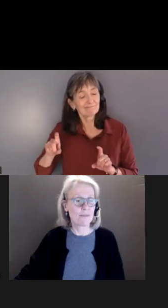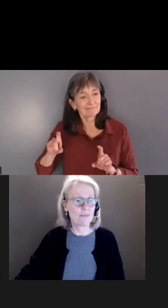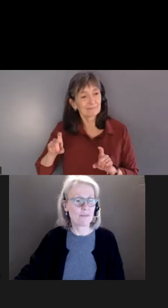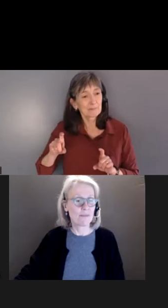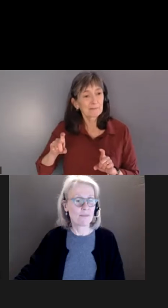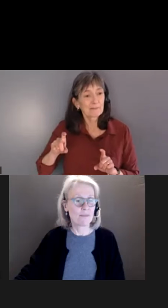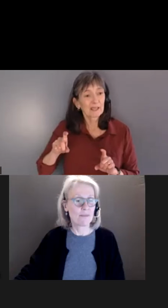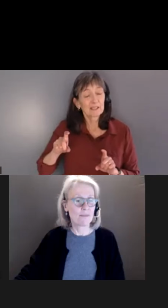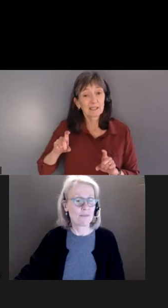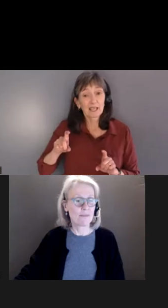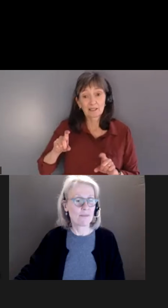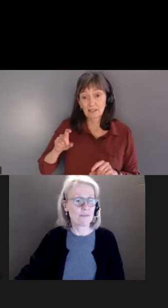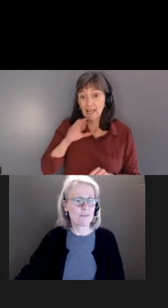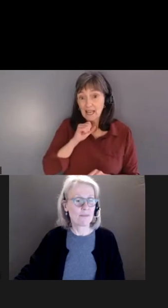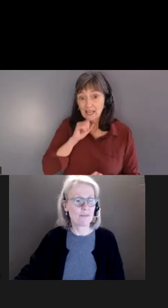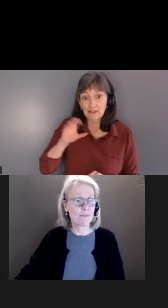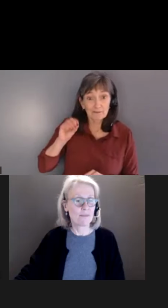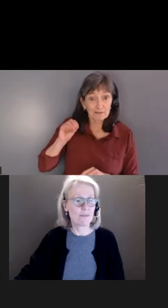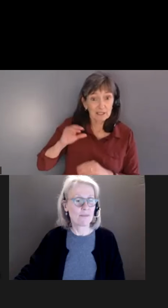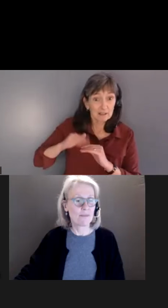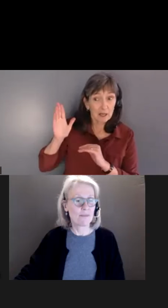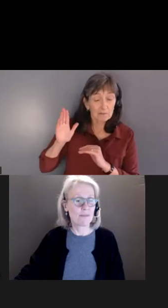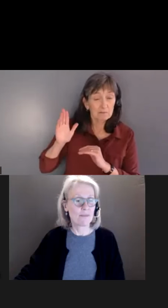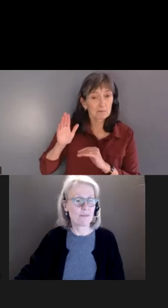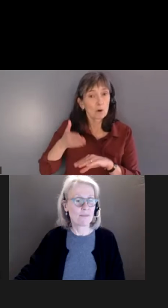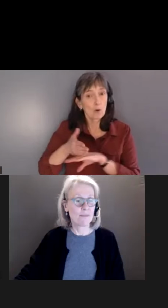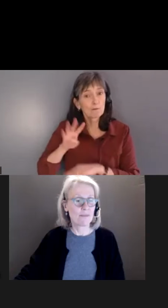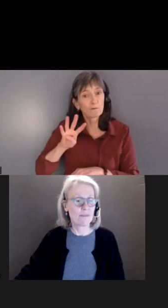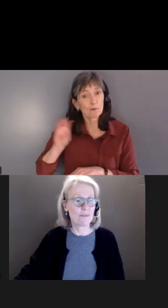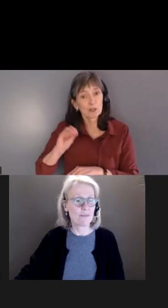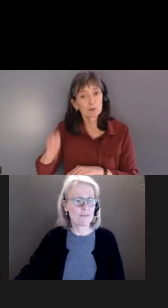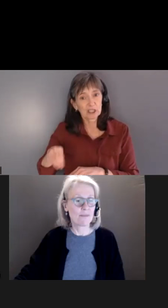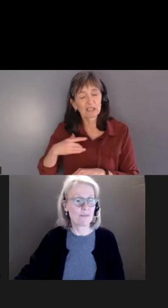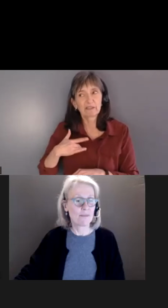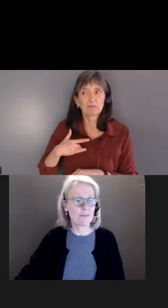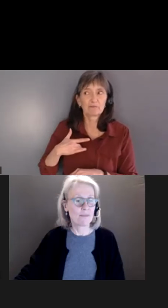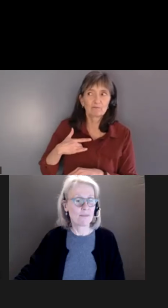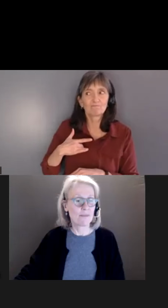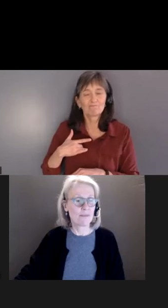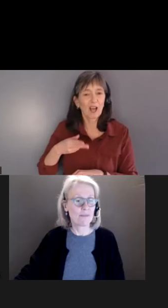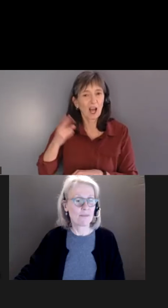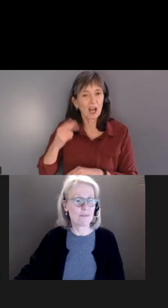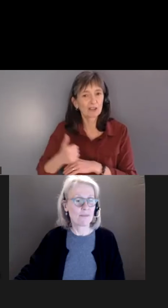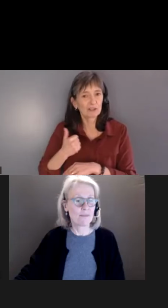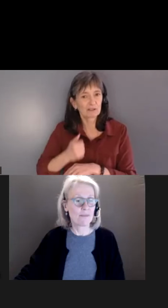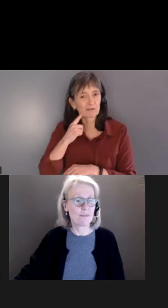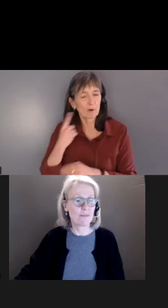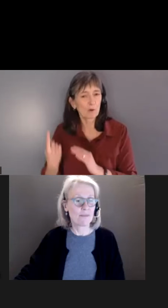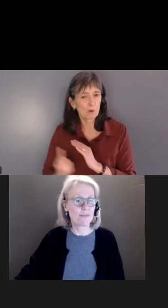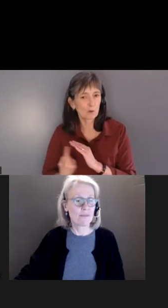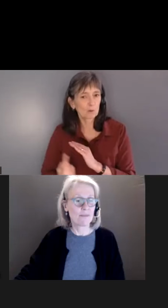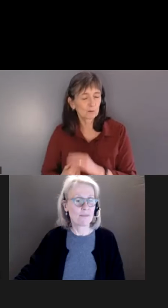dwelling Canadians aged 50 years and older are at risk of social isolation. And then in terms of the prevalence of